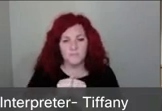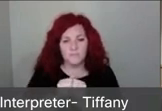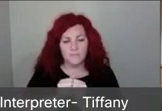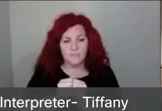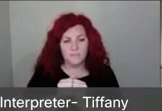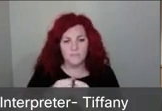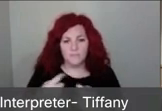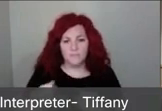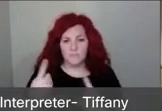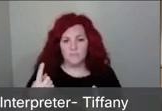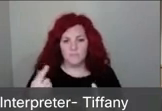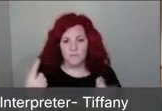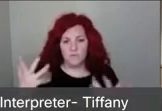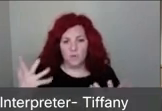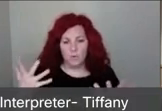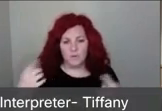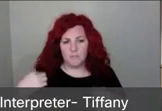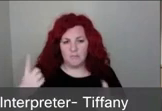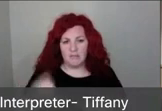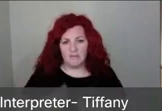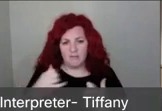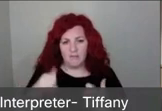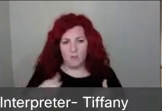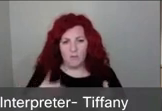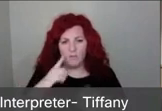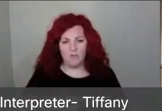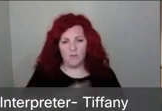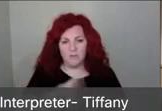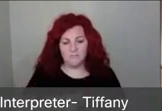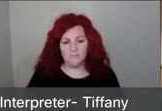since we've already been living that way for so long.